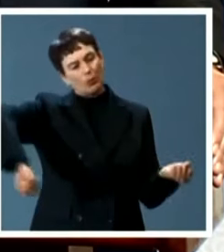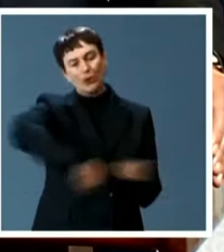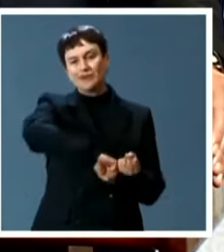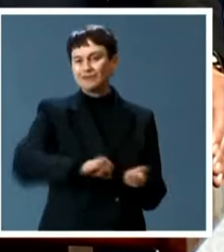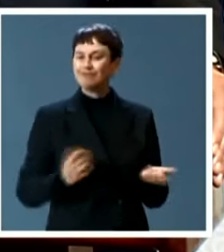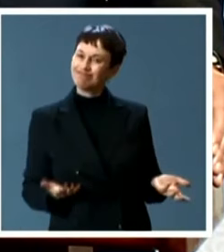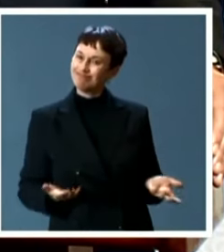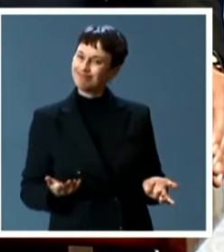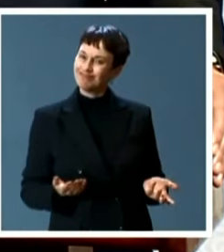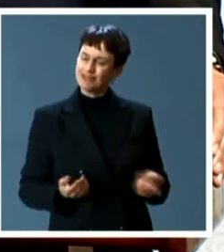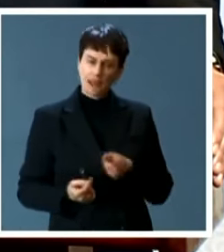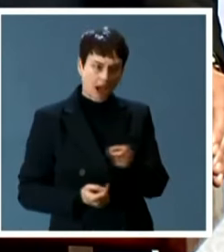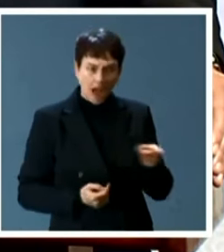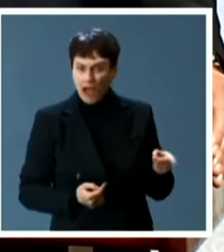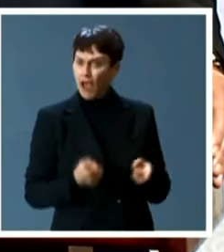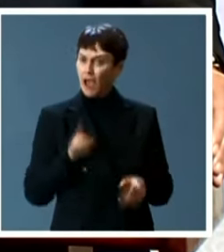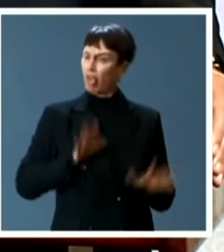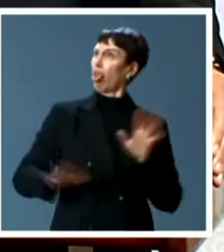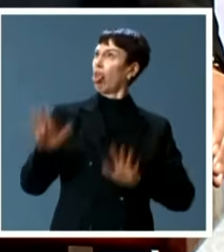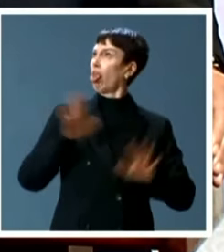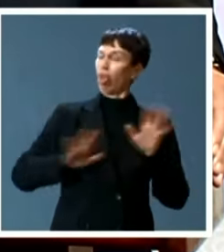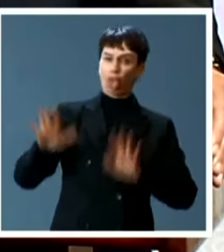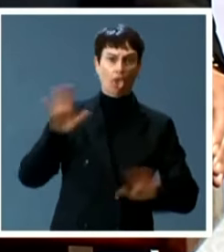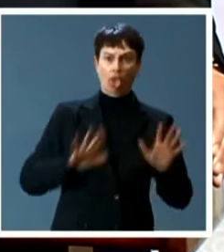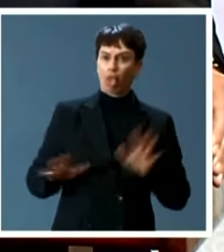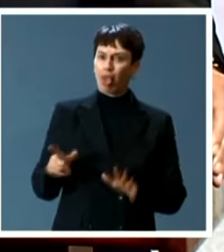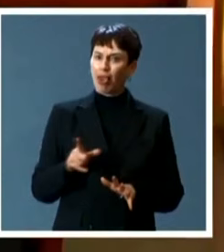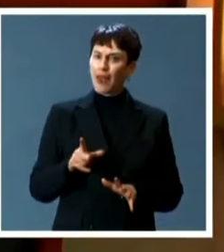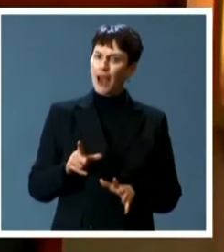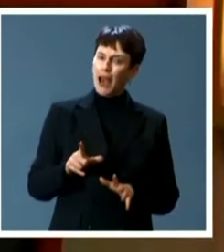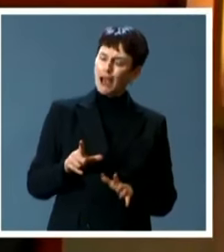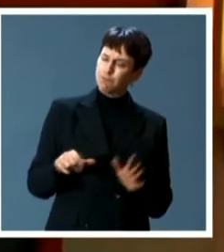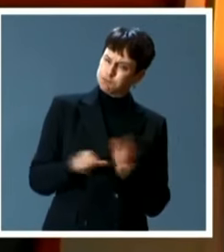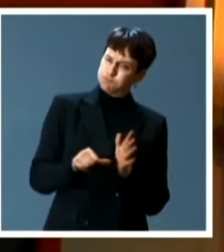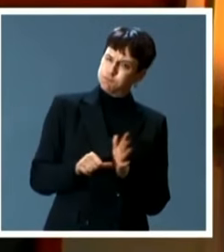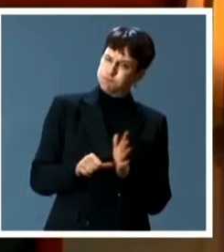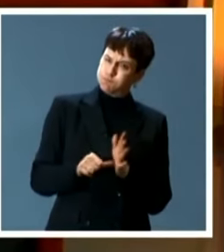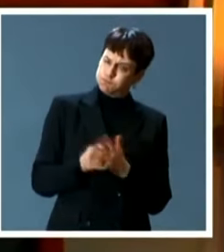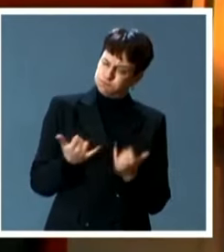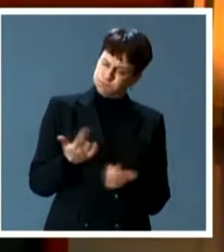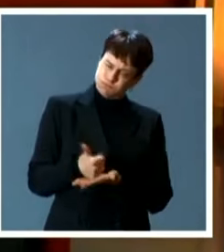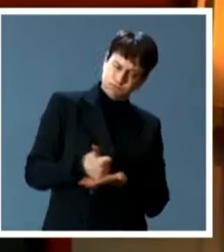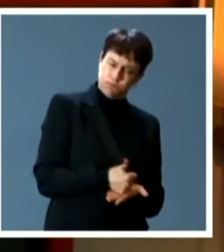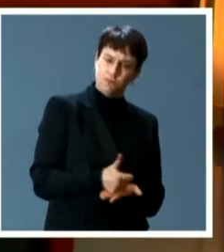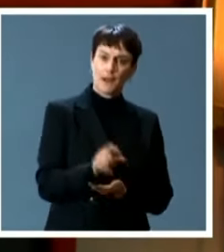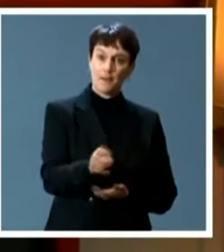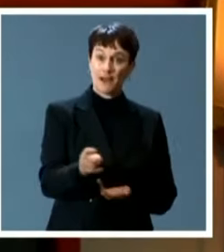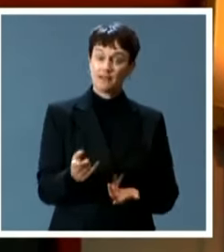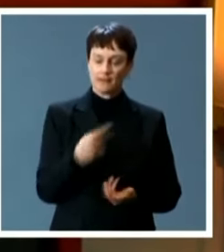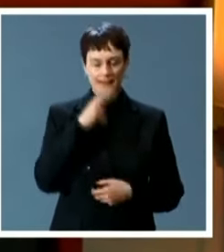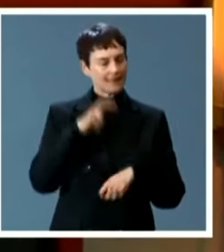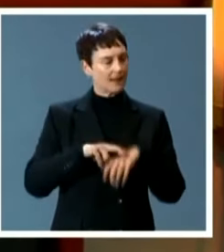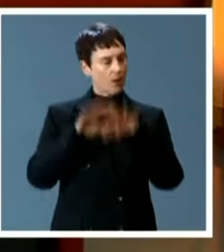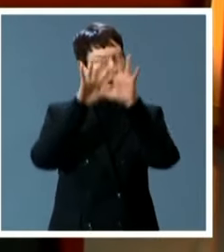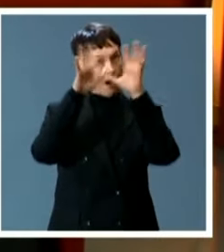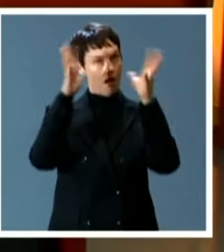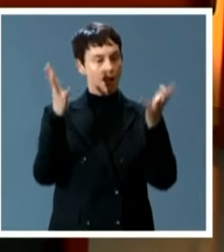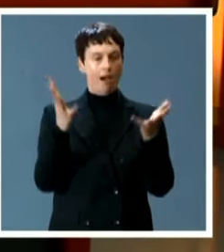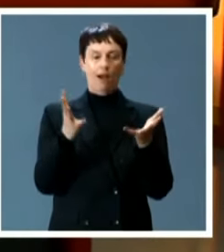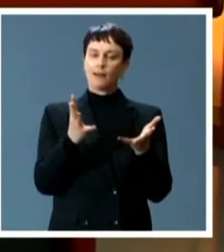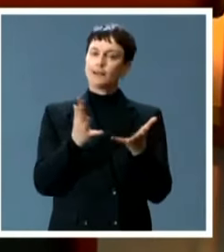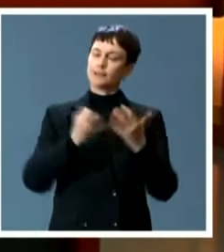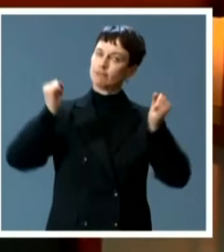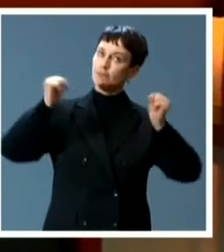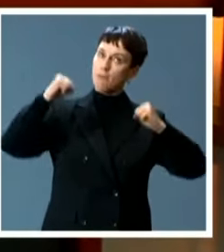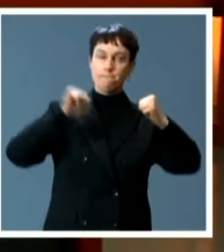to help the developing world through the dangerous times. A new global deal based on a fair globalization,